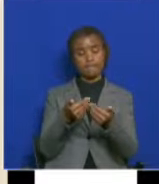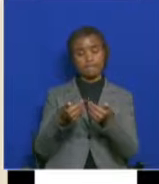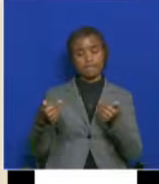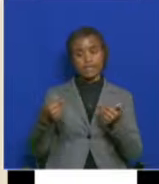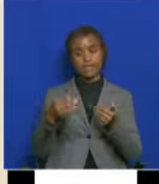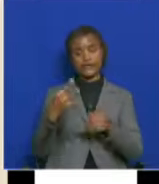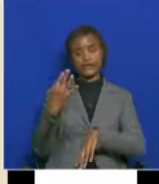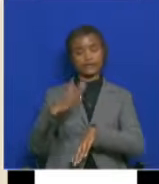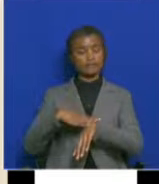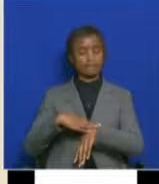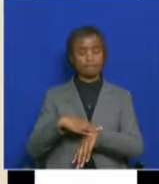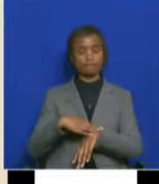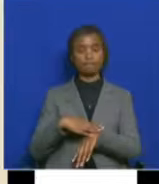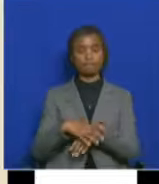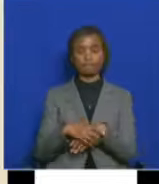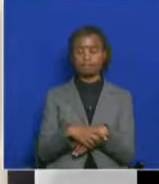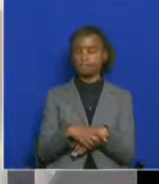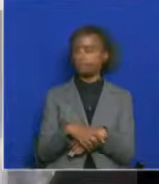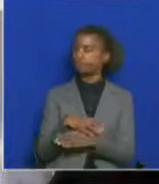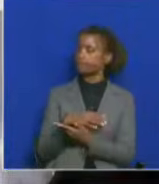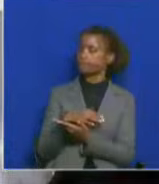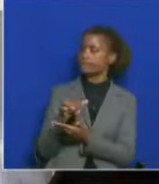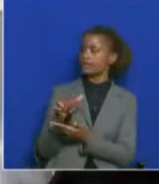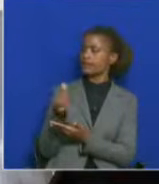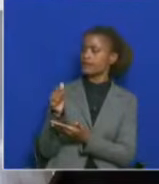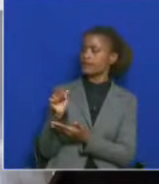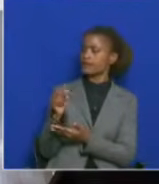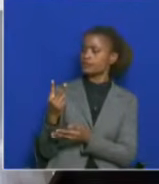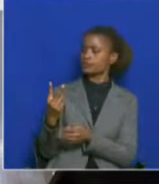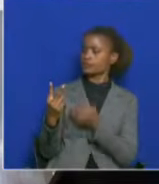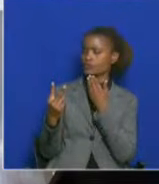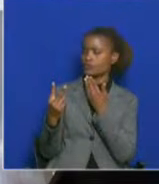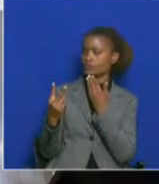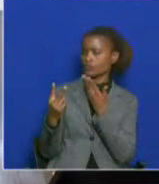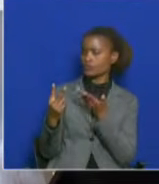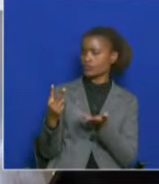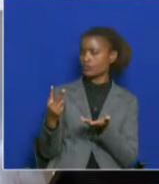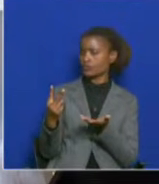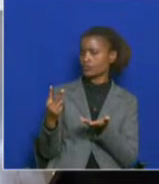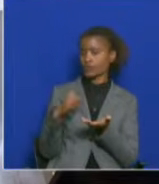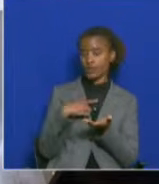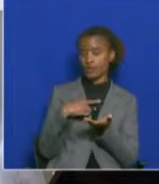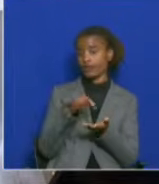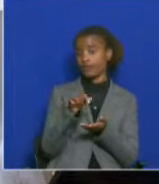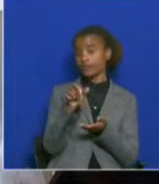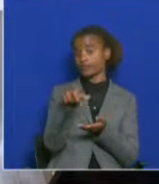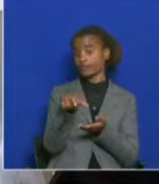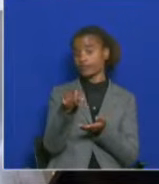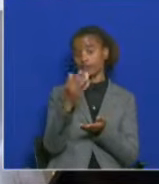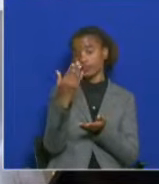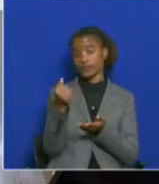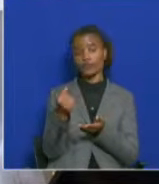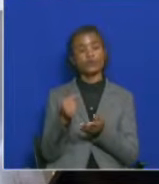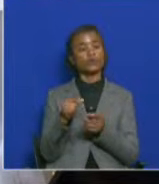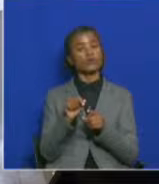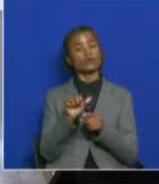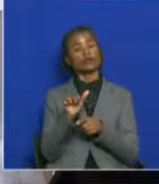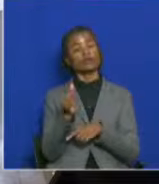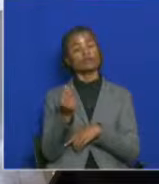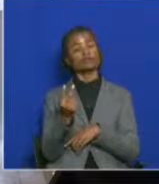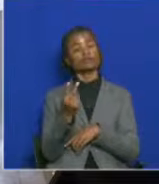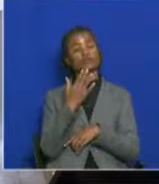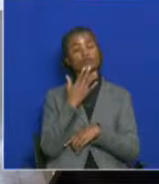Who are the other two? We don't know the Well- third one, but who are the other two? We believe the other two are General